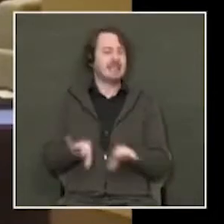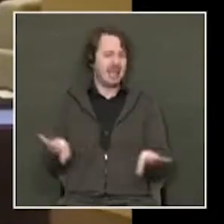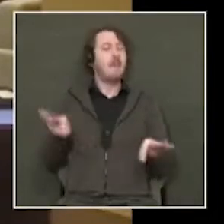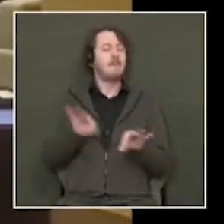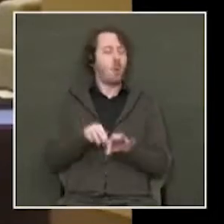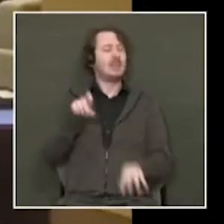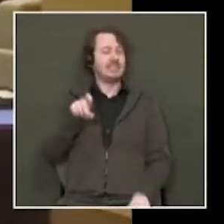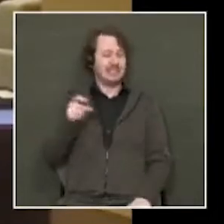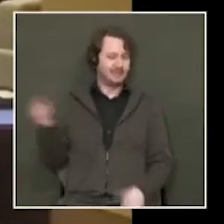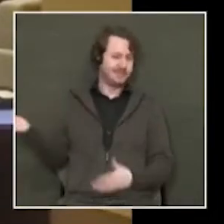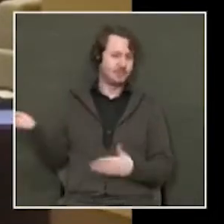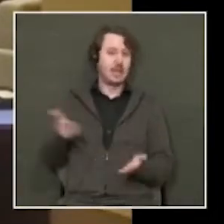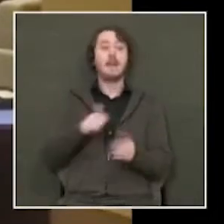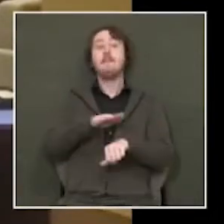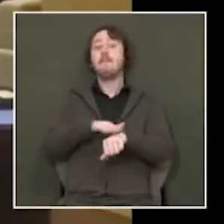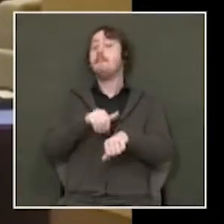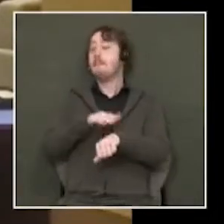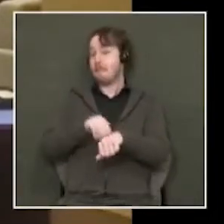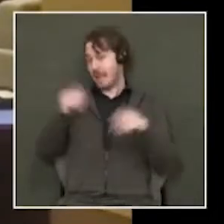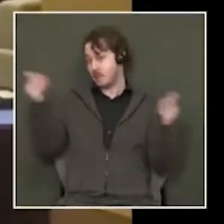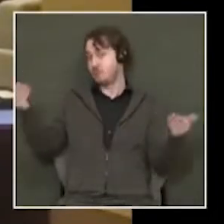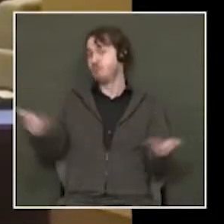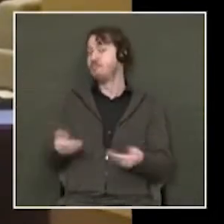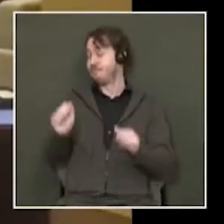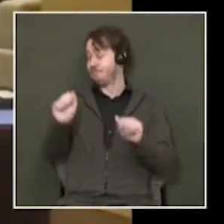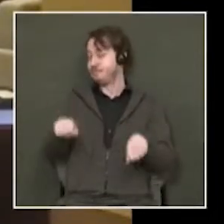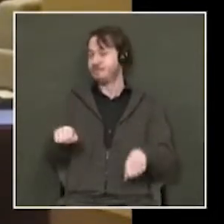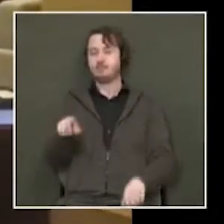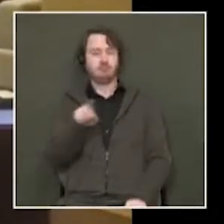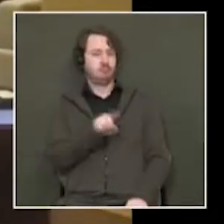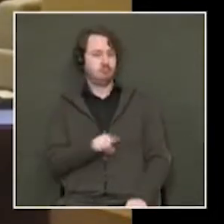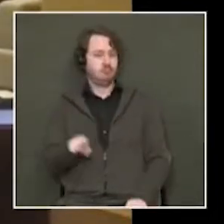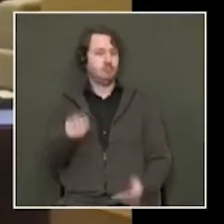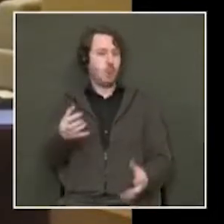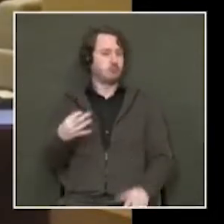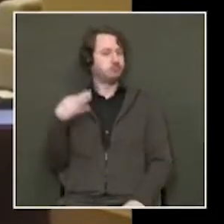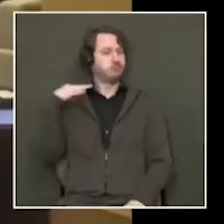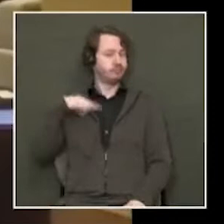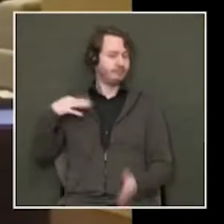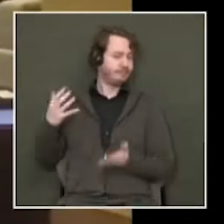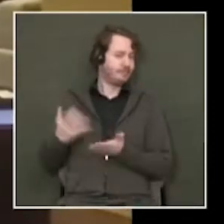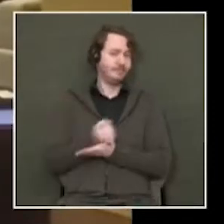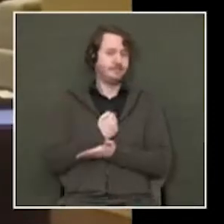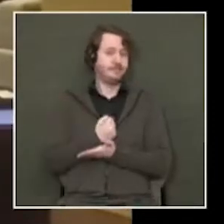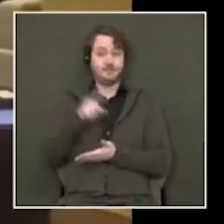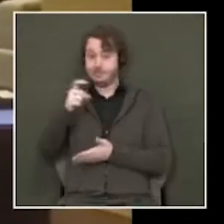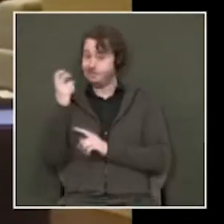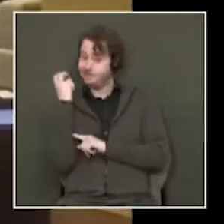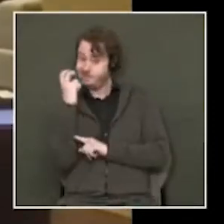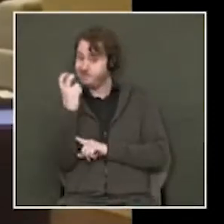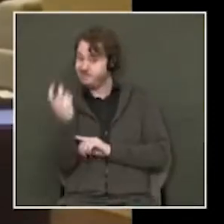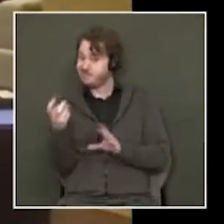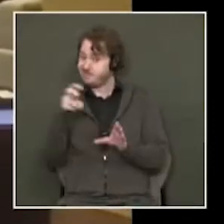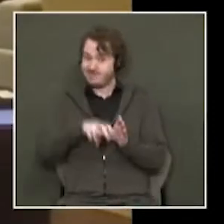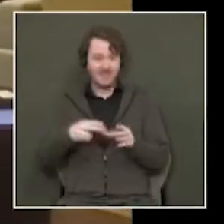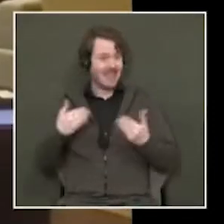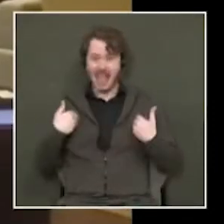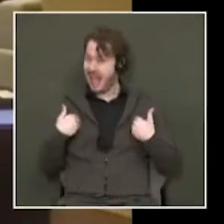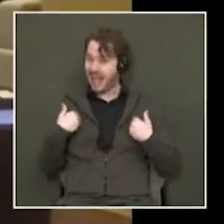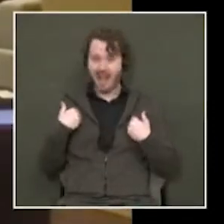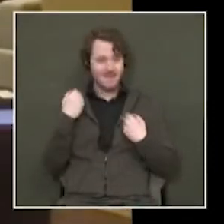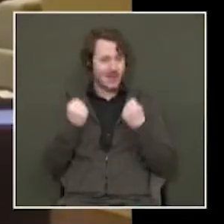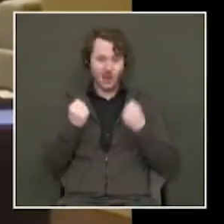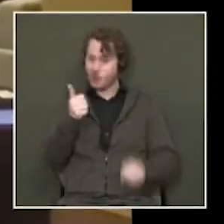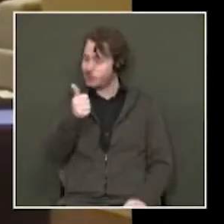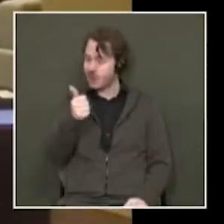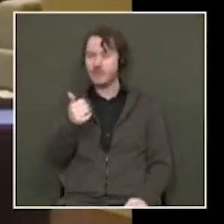certainly pets are welcomed. Any residents that would like to take advantage of those warming centers and need transportation assistance, please